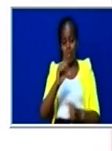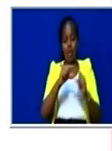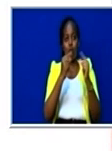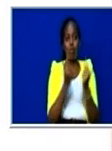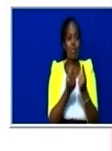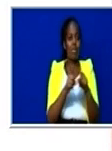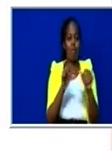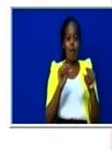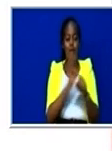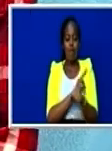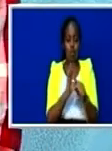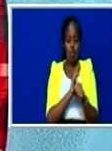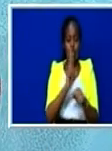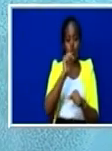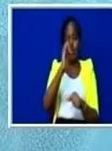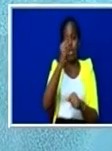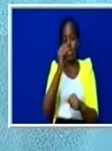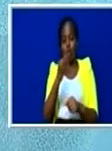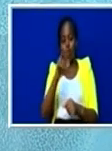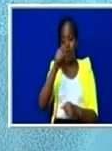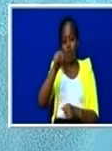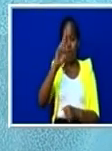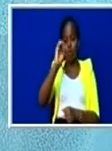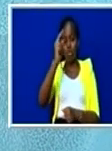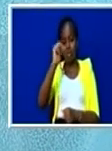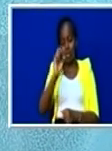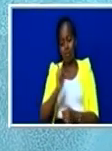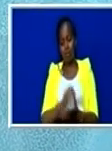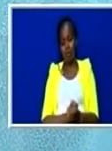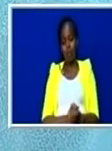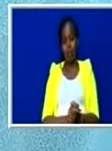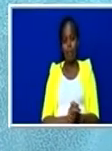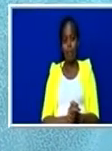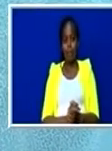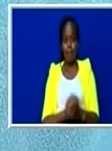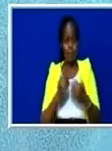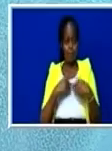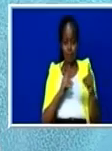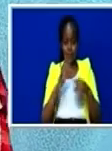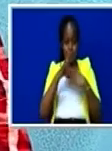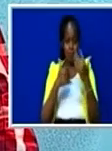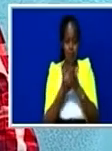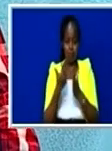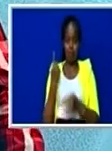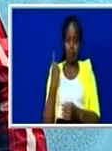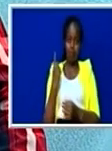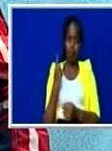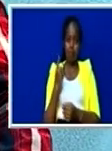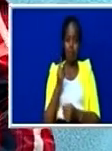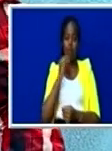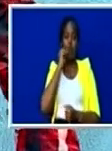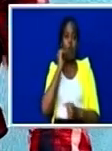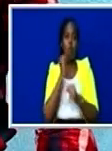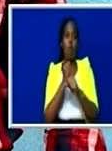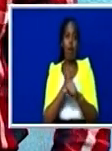functional unit Functional of the proteins. Of the proteins. Yeah. Okay. So having gone through that, All right. To the assignment I